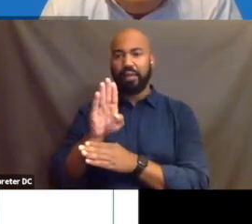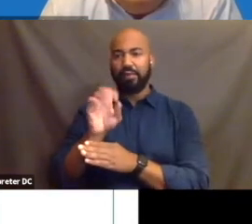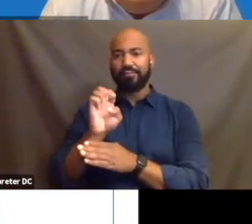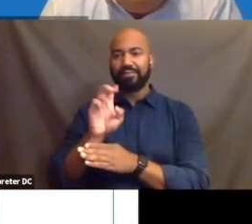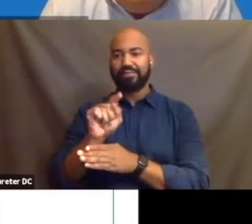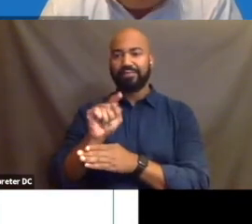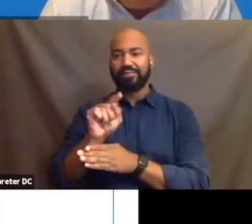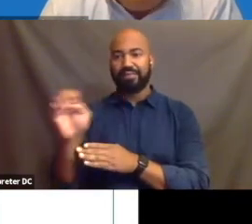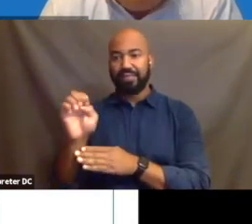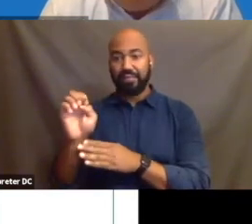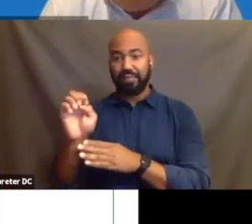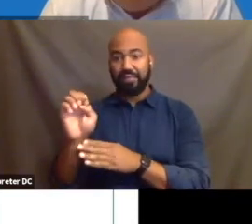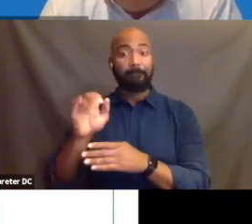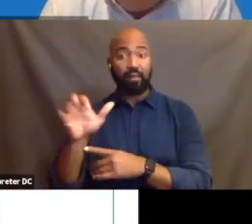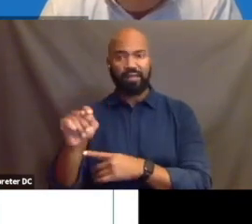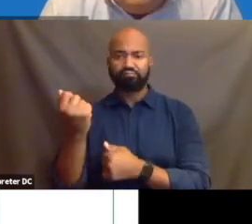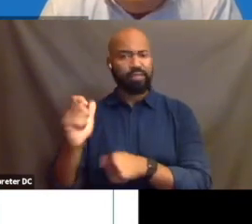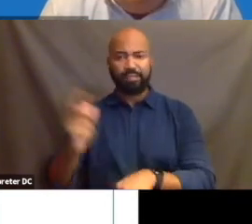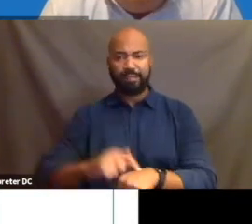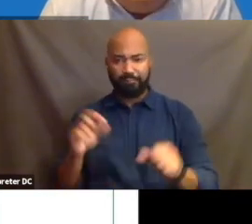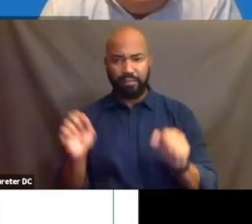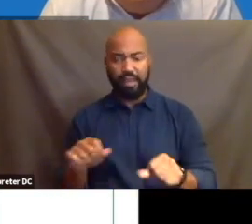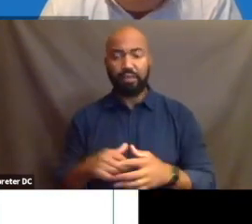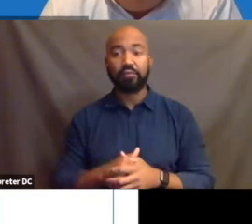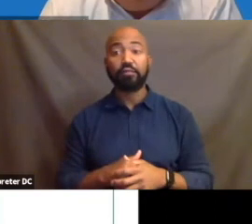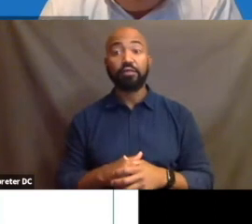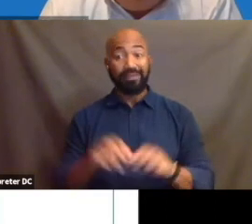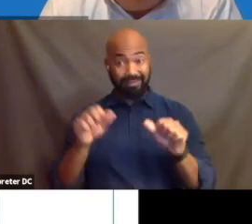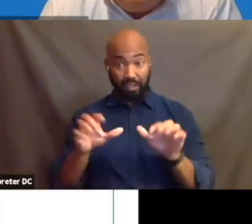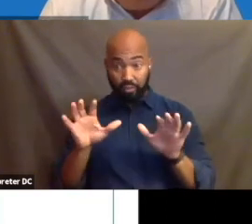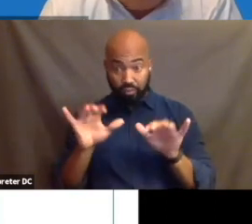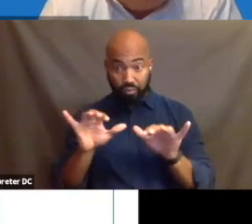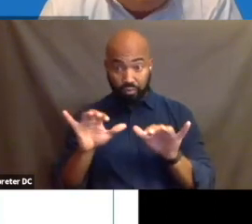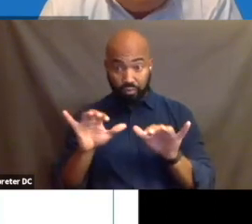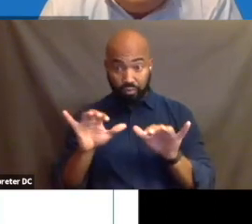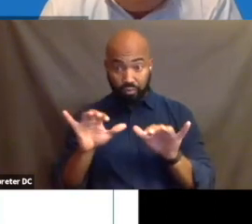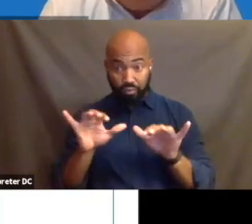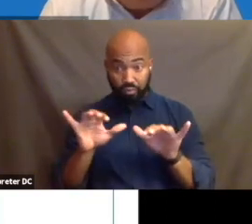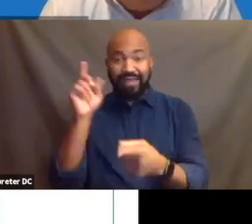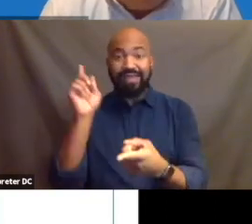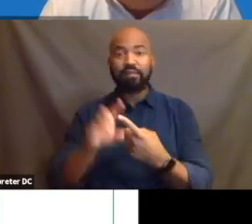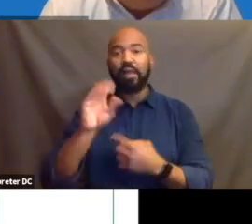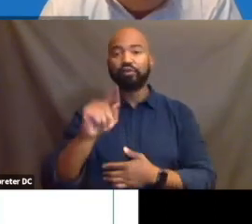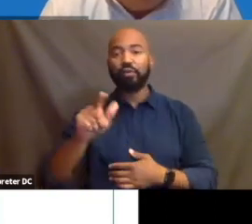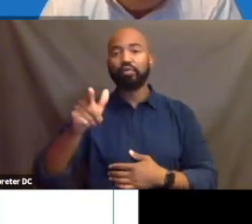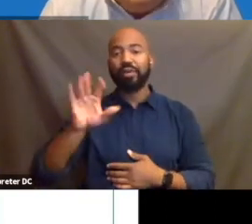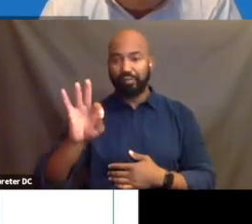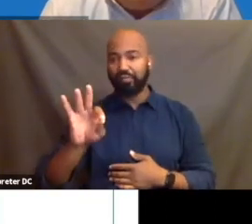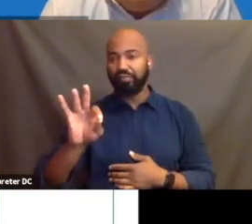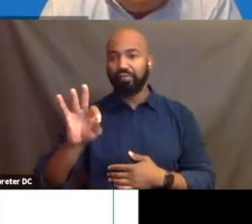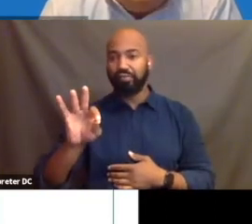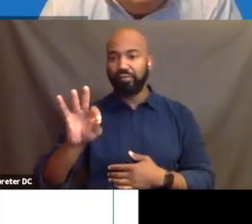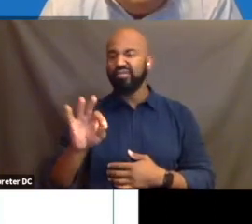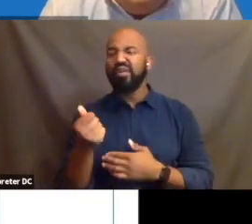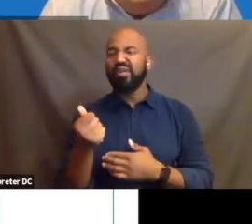anytime, and technically we can do that all the way up until October 29th, a few days before the election.